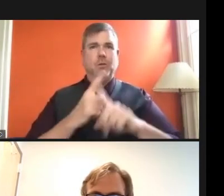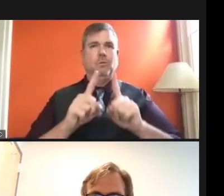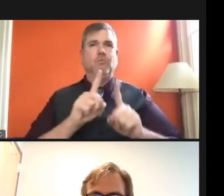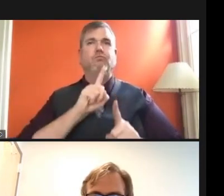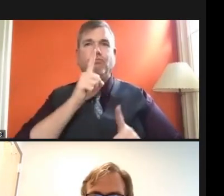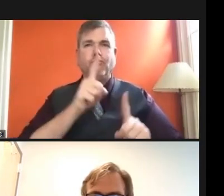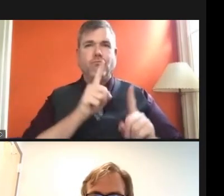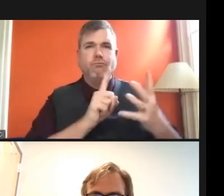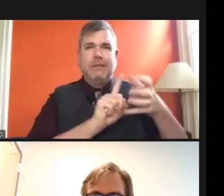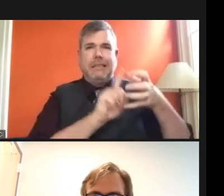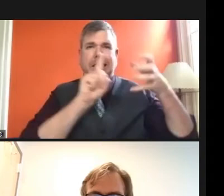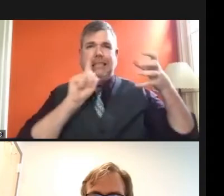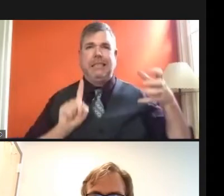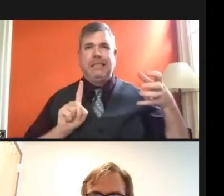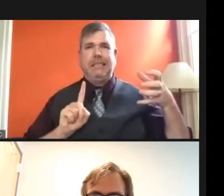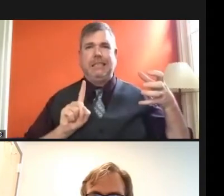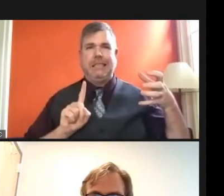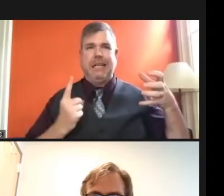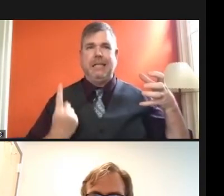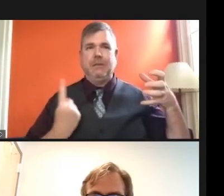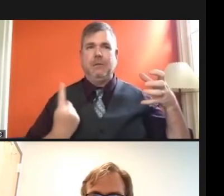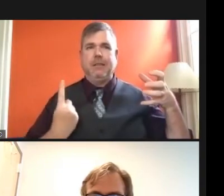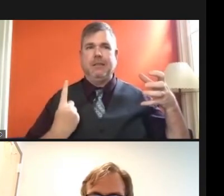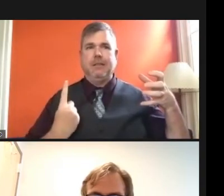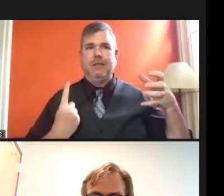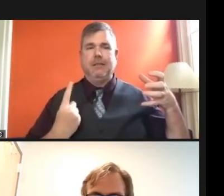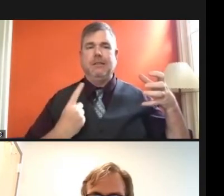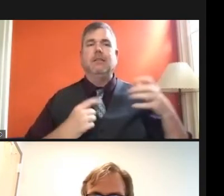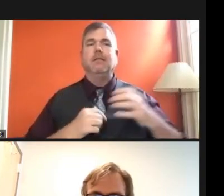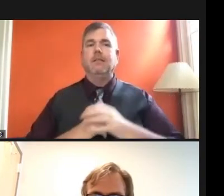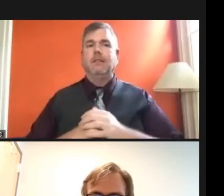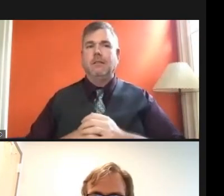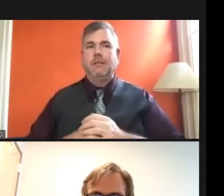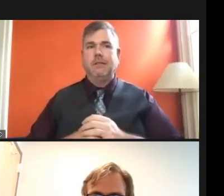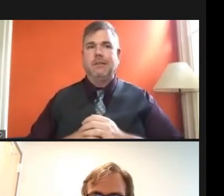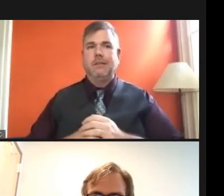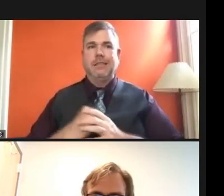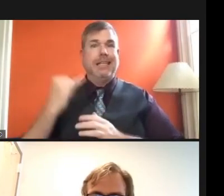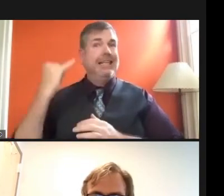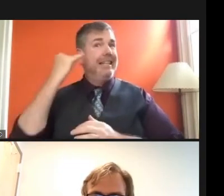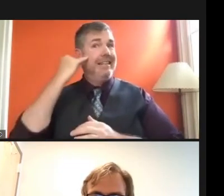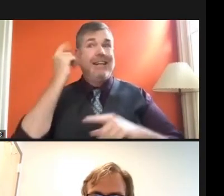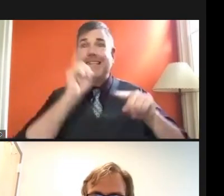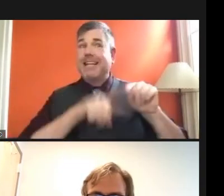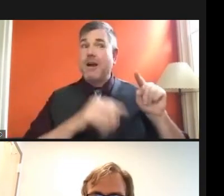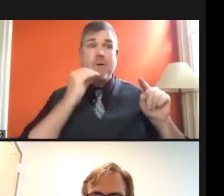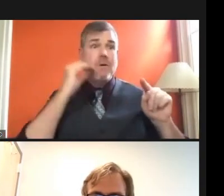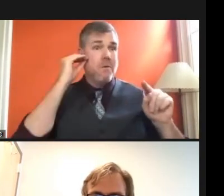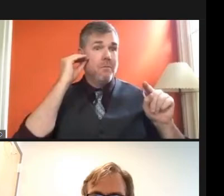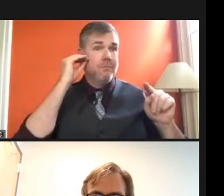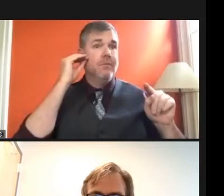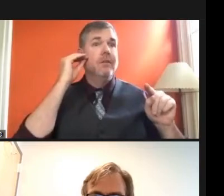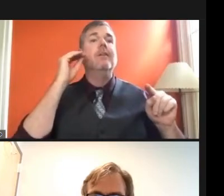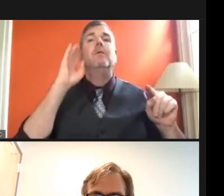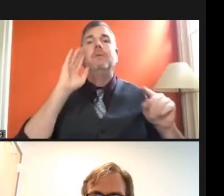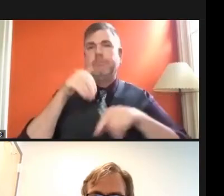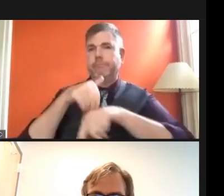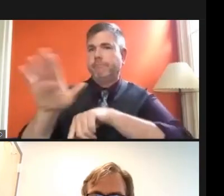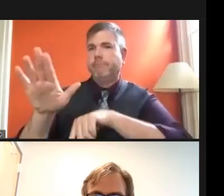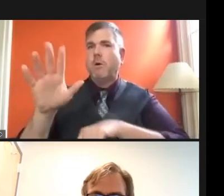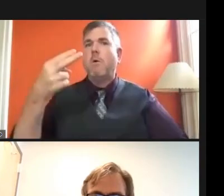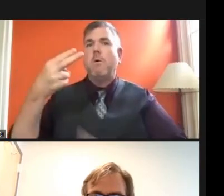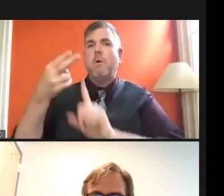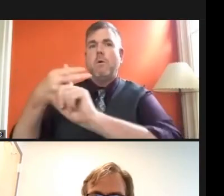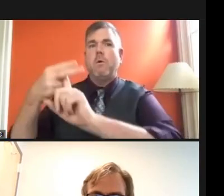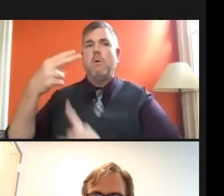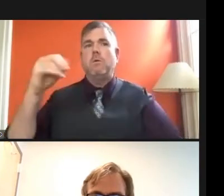available in the event that there isn't the possibility of isolation. We're delivering food into homes. I think also